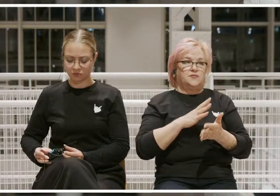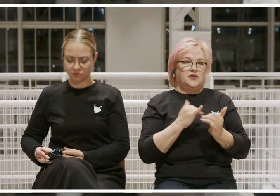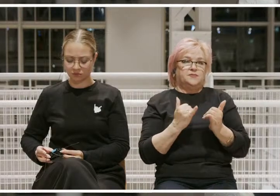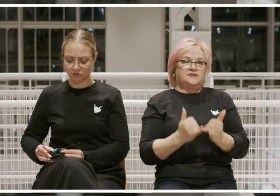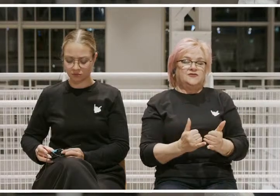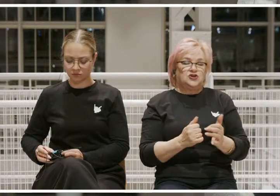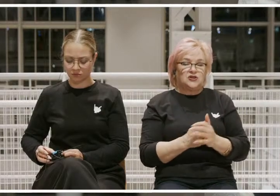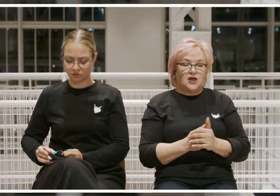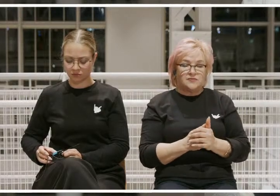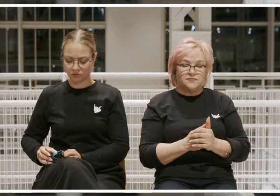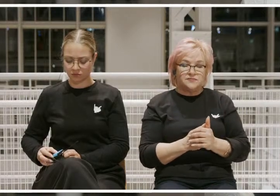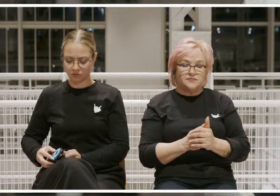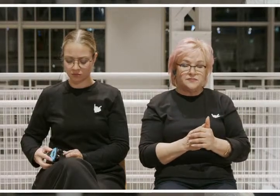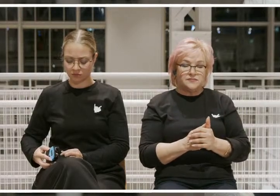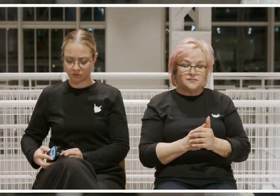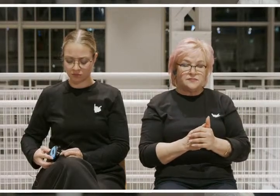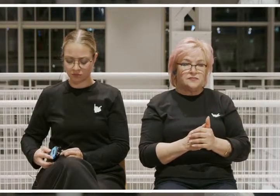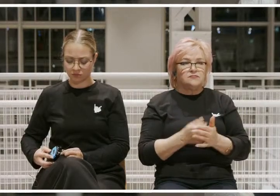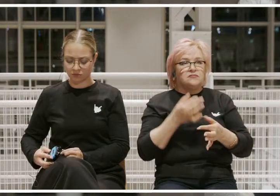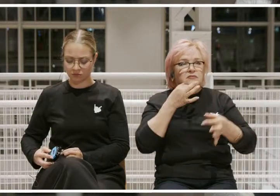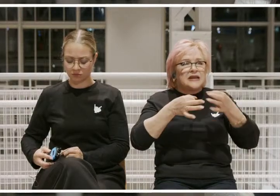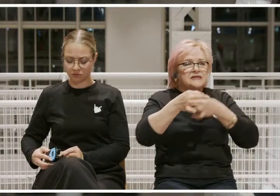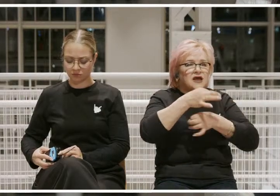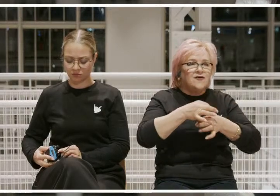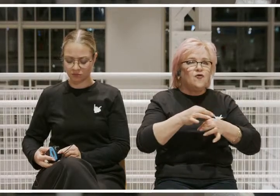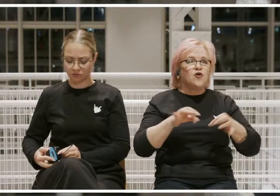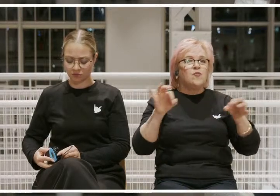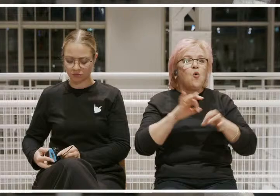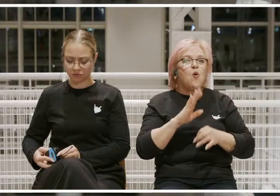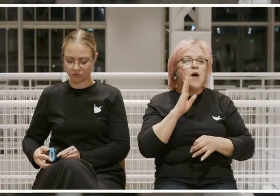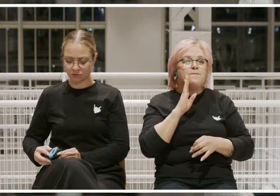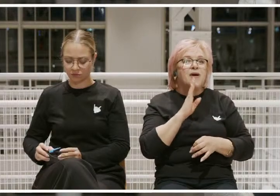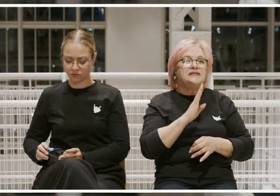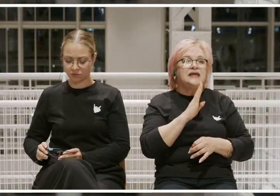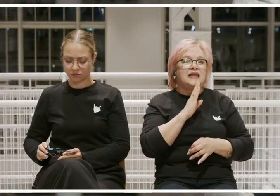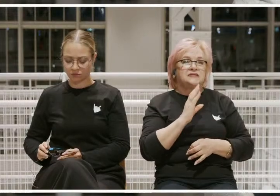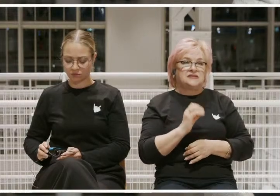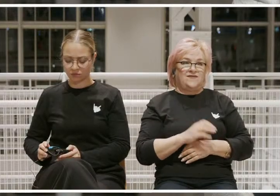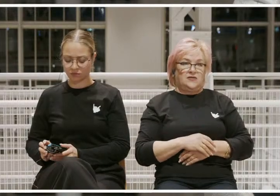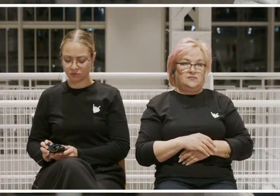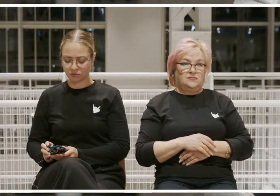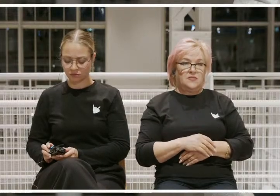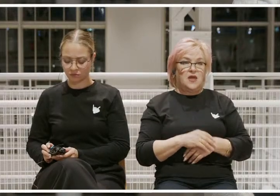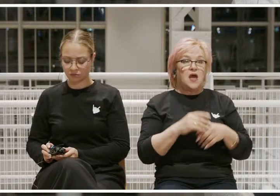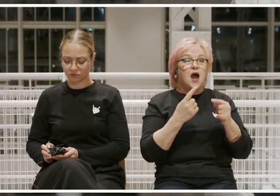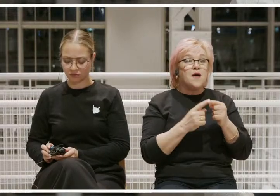conversations about motherhood. So the name of the publication is also coming from the word mother.